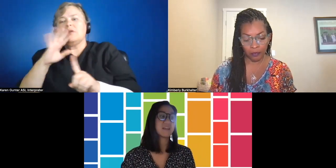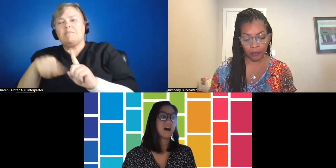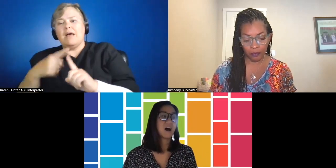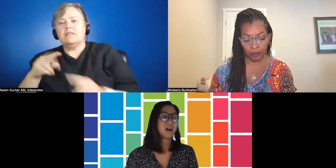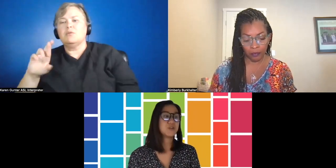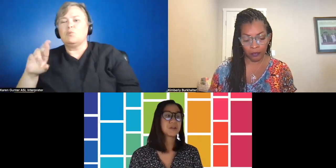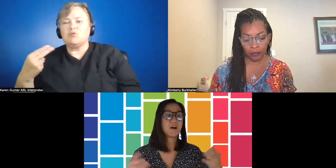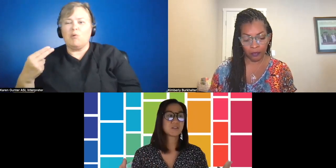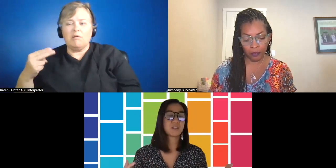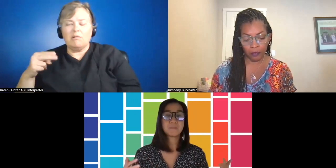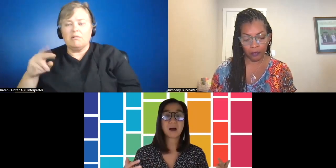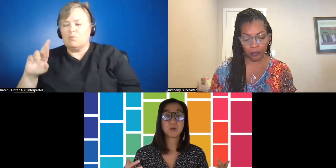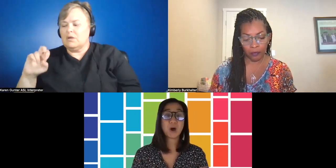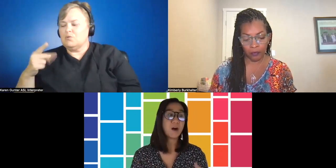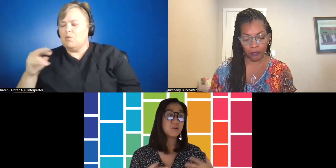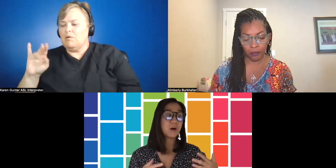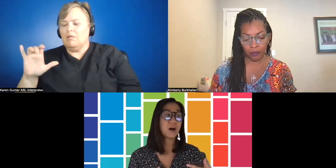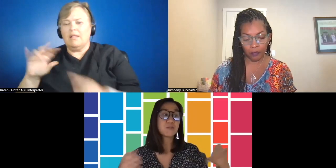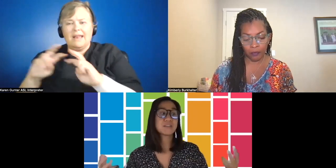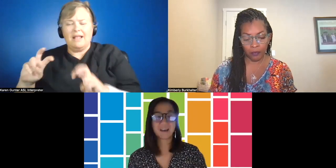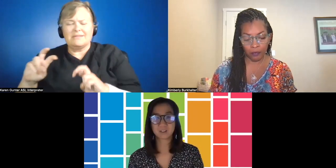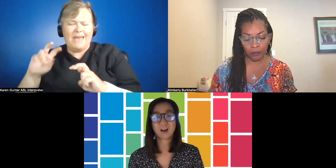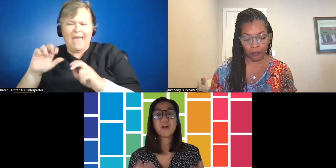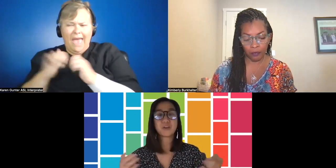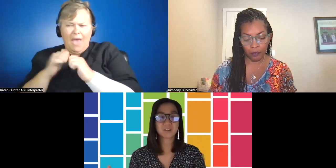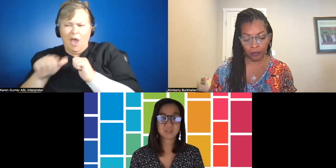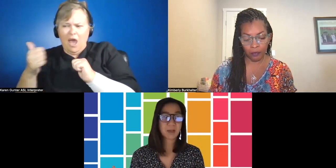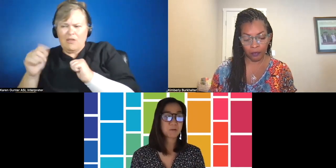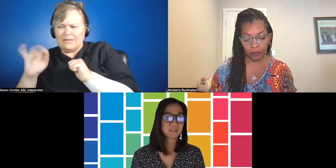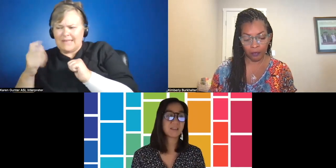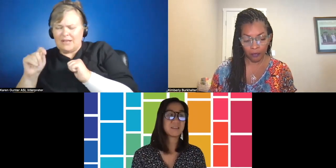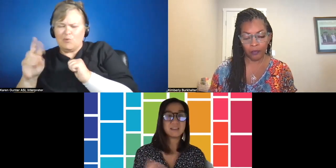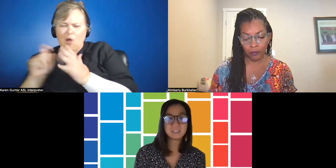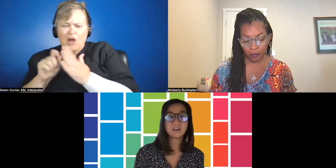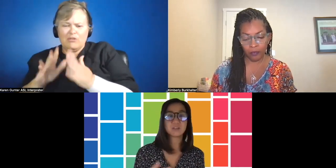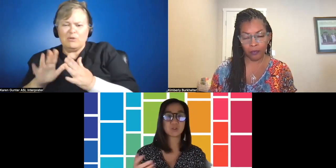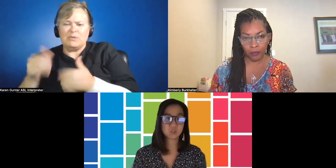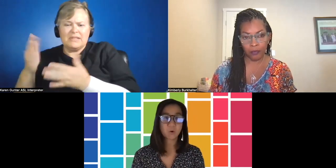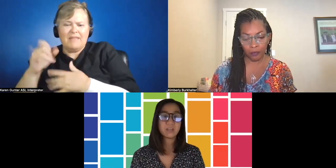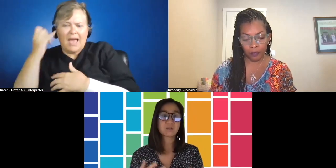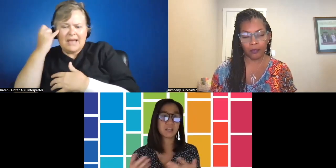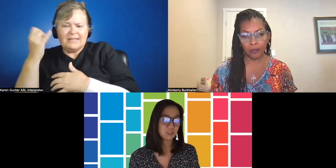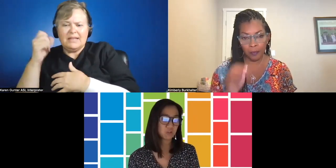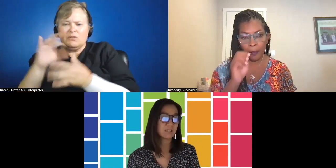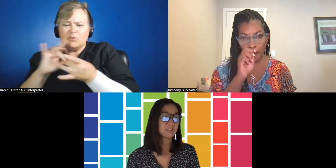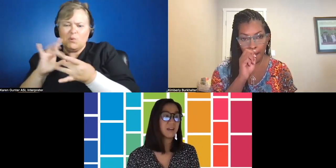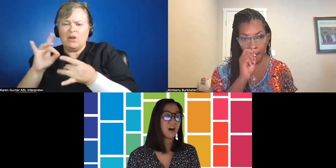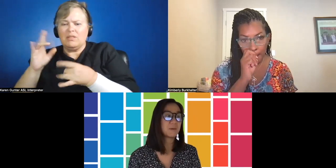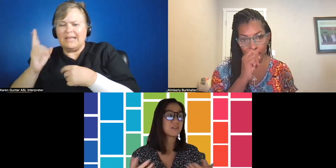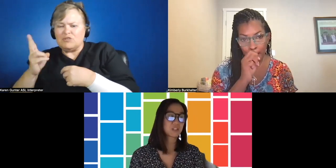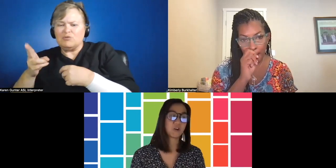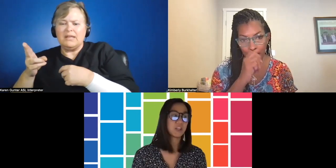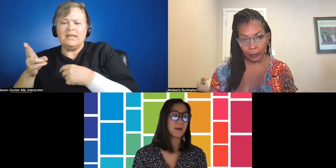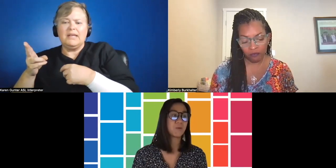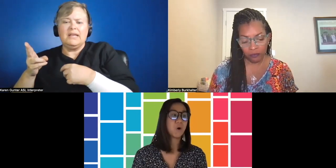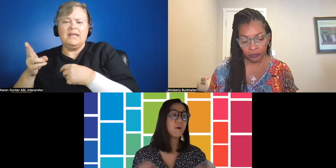analysis. You can also think about, how do other texts or authors, right, present the ideas or the stories or the histories in